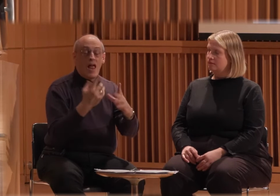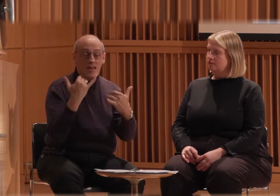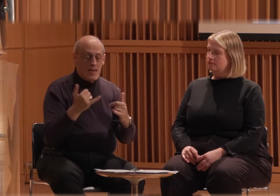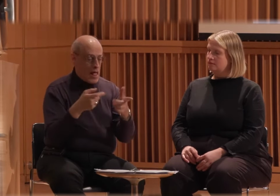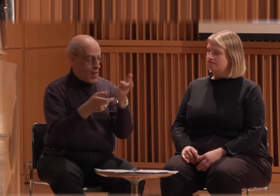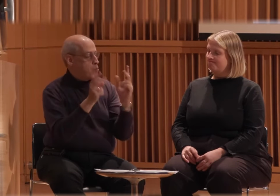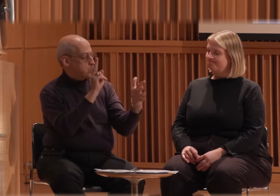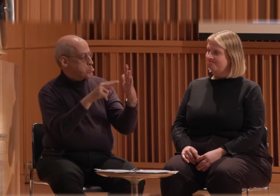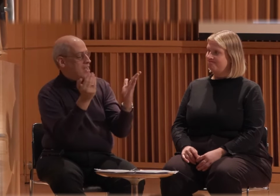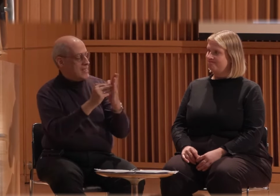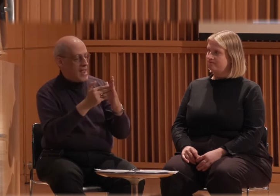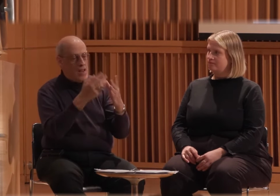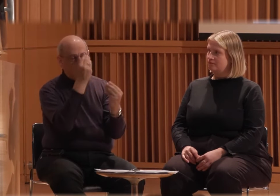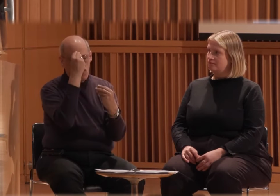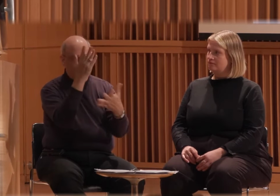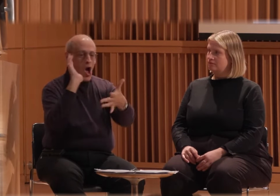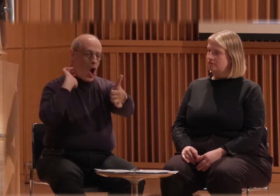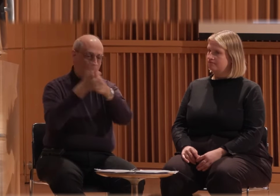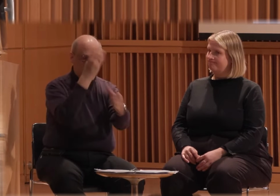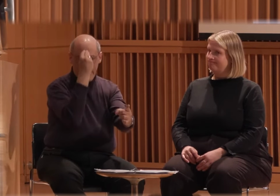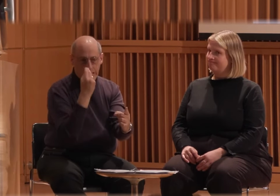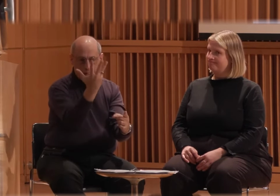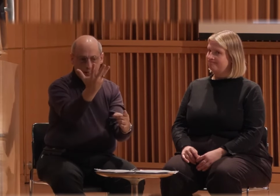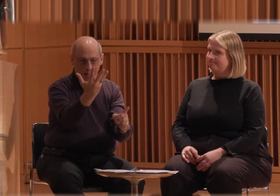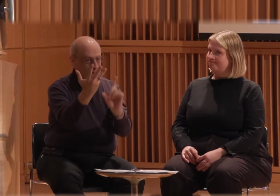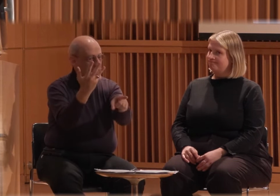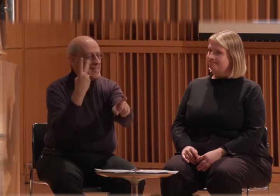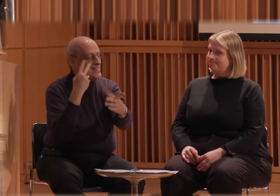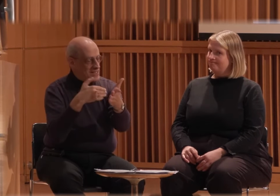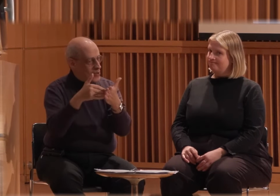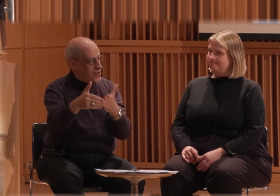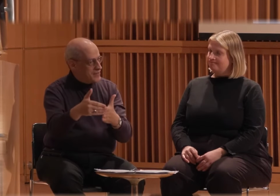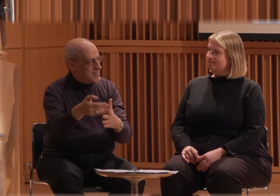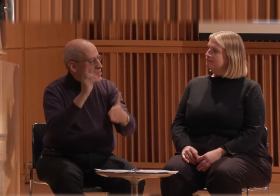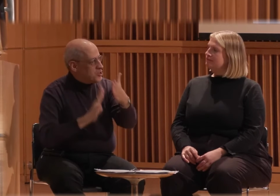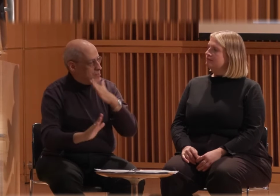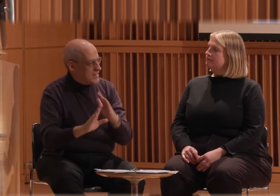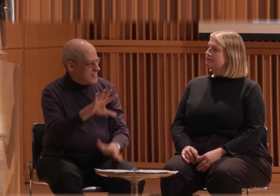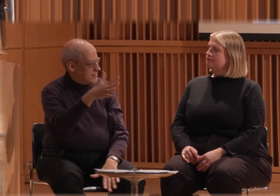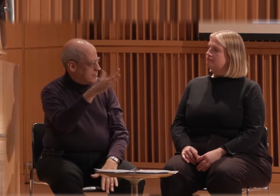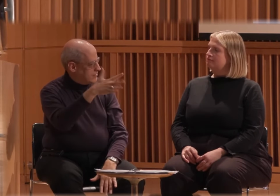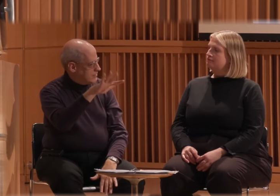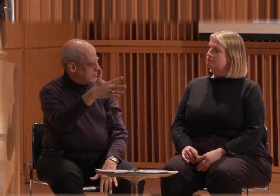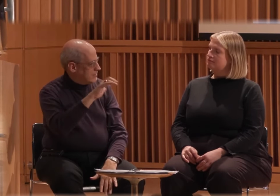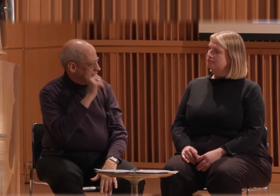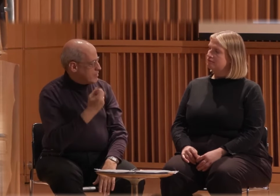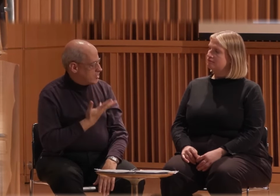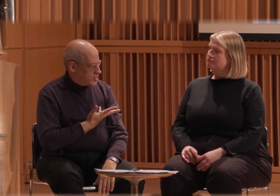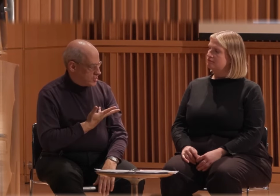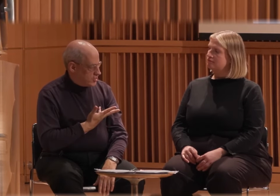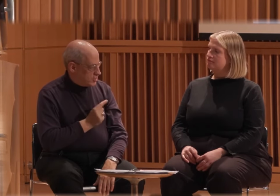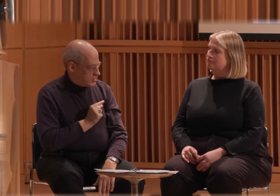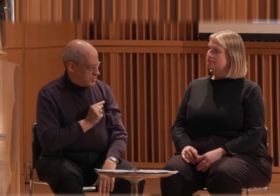updated prediction or view. But I didn't see a lot of that kind of humility from many of the experts. There